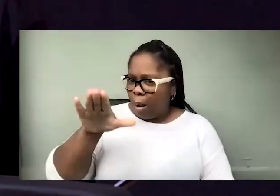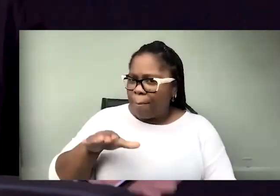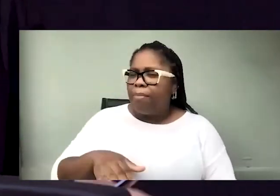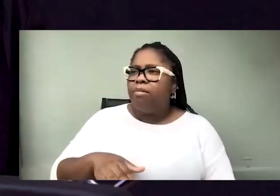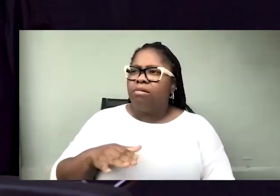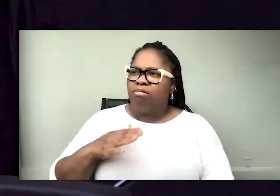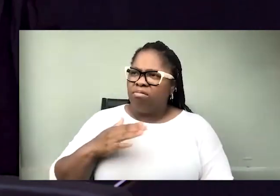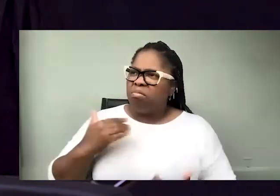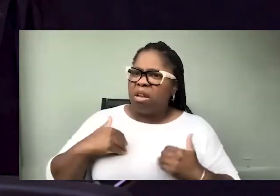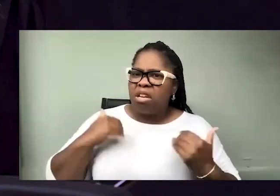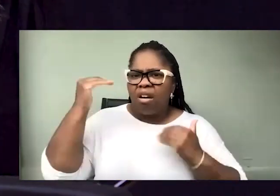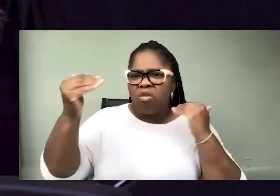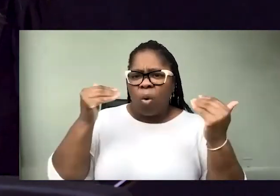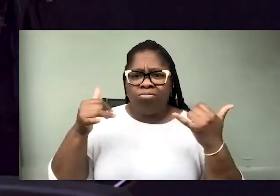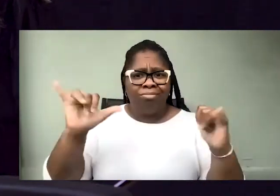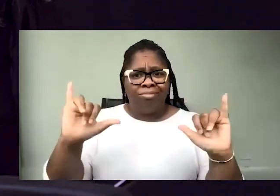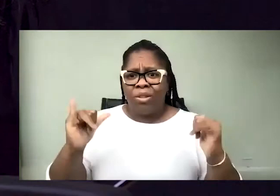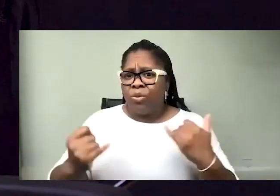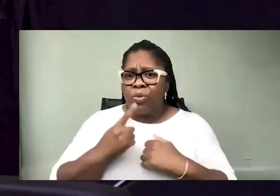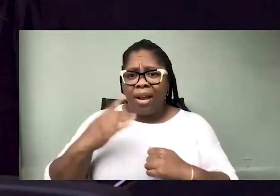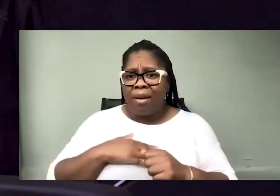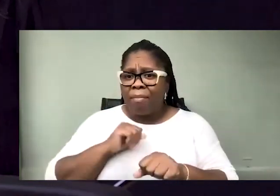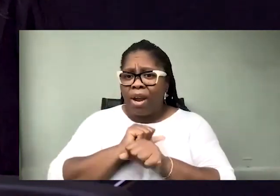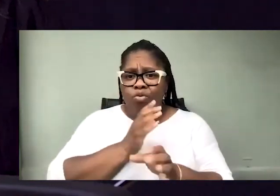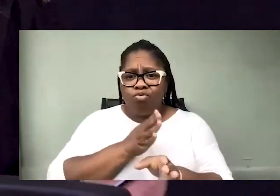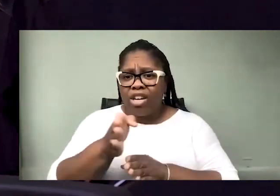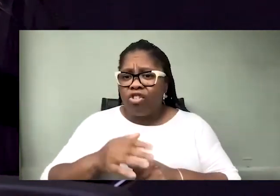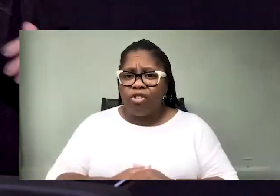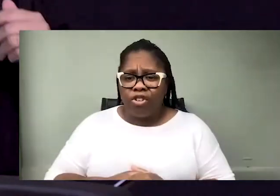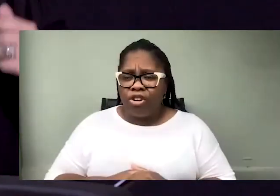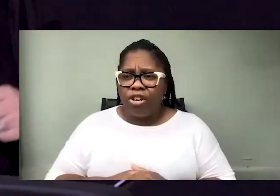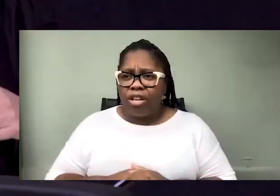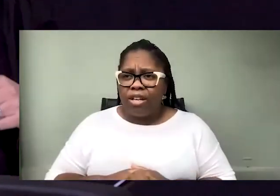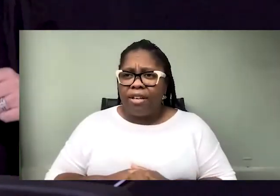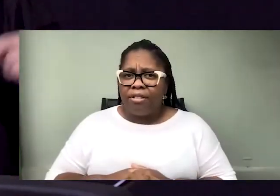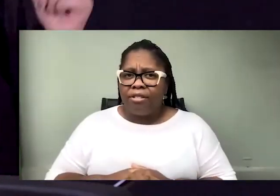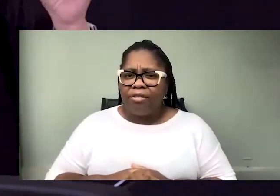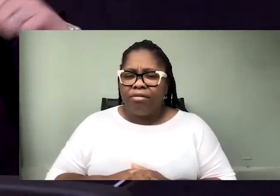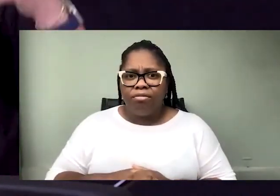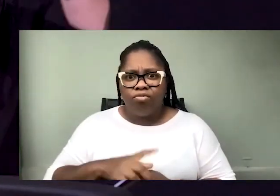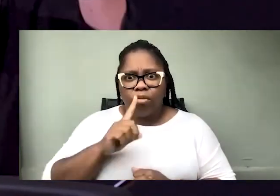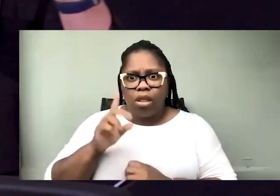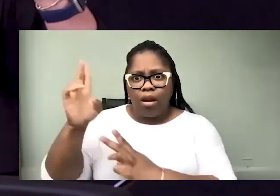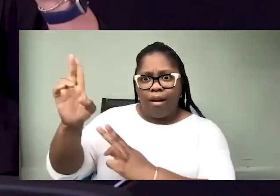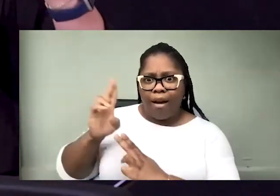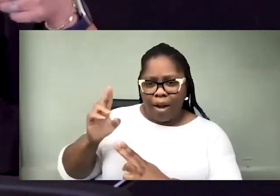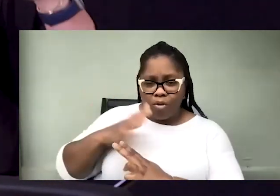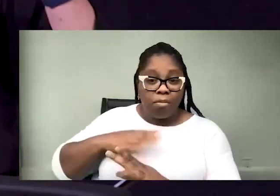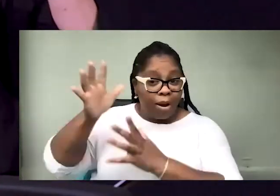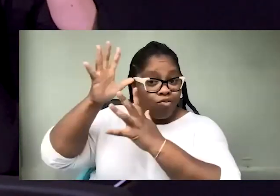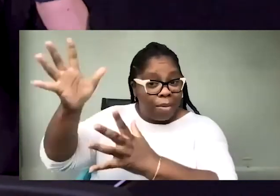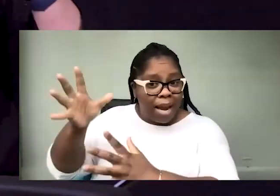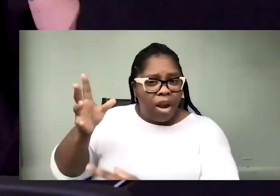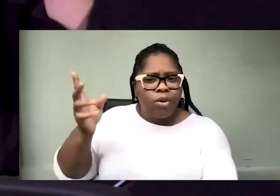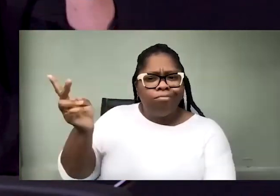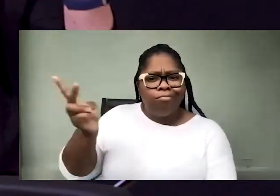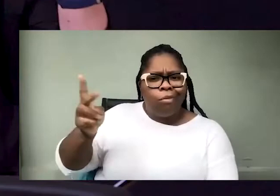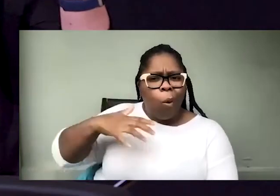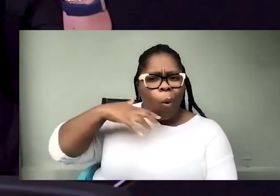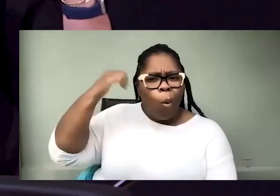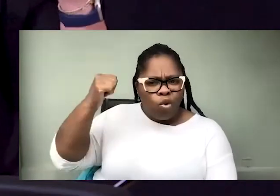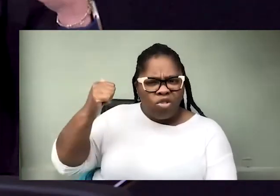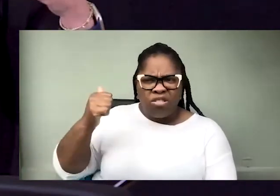even in my career here today. And it was an absolute honor when my grandparents, who were older,